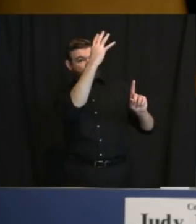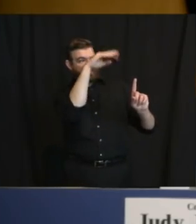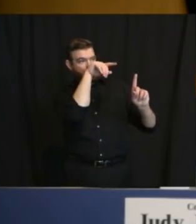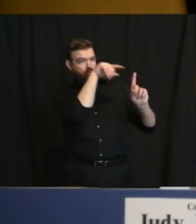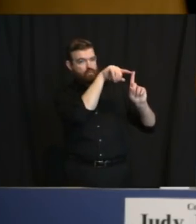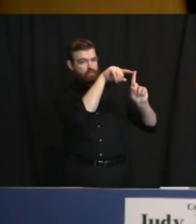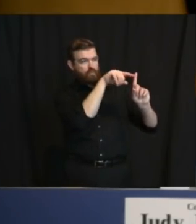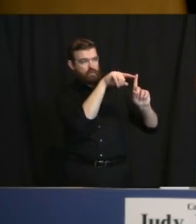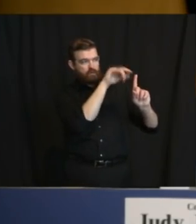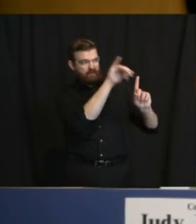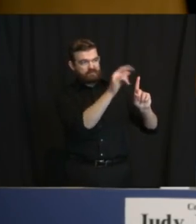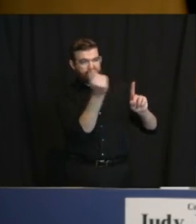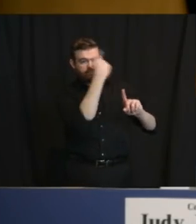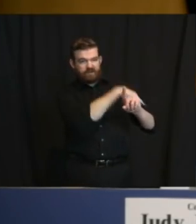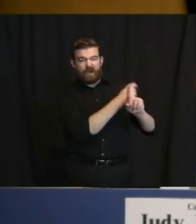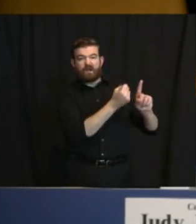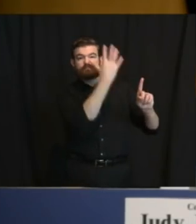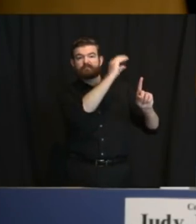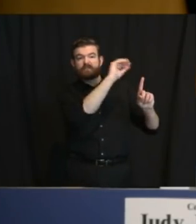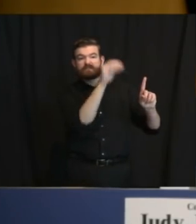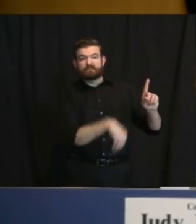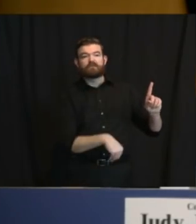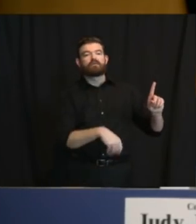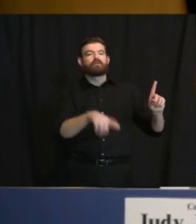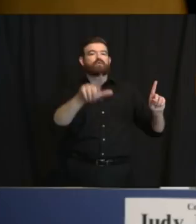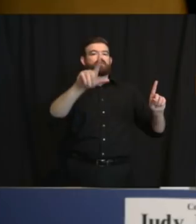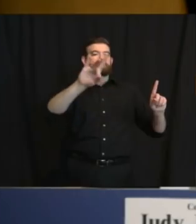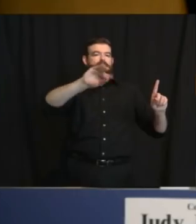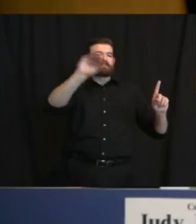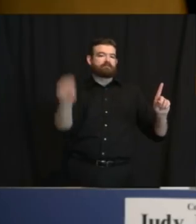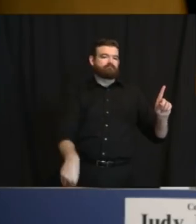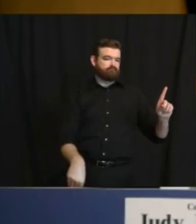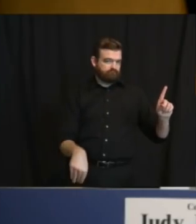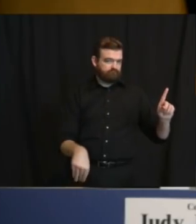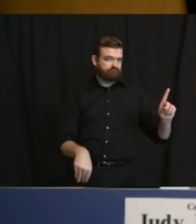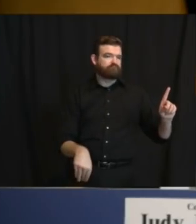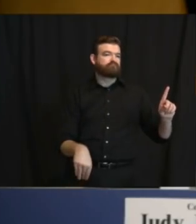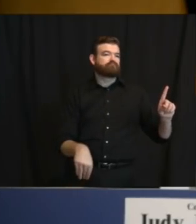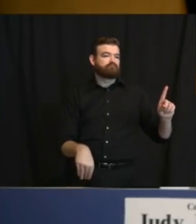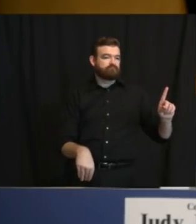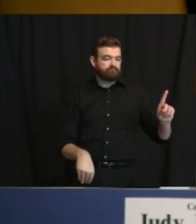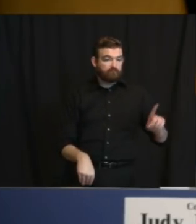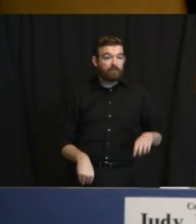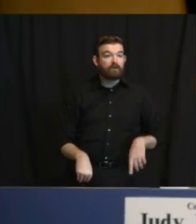4th, 28%. The Central West region,